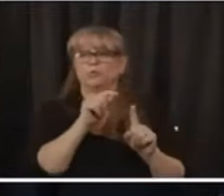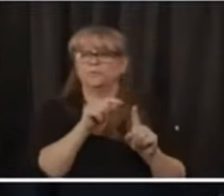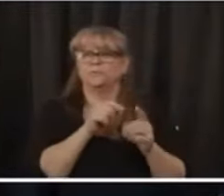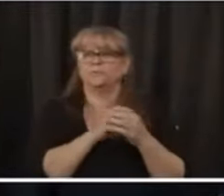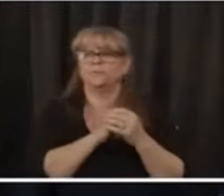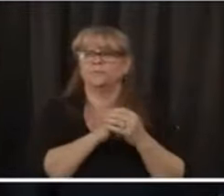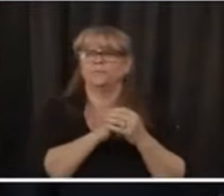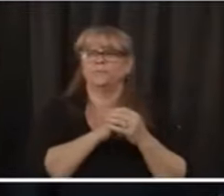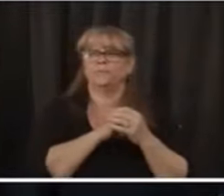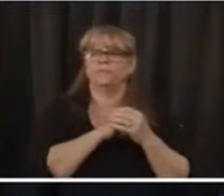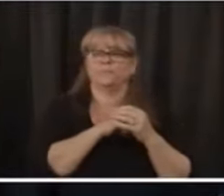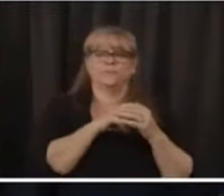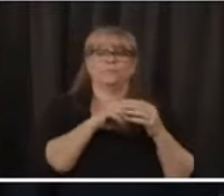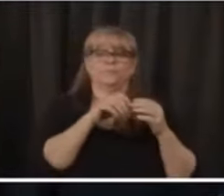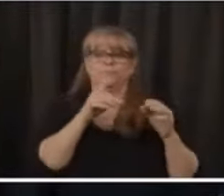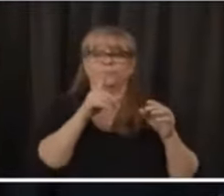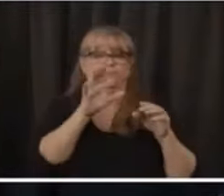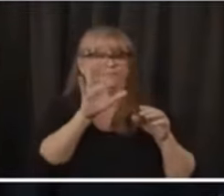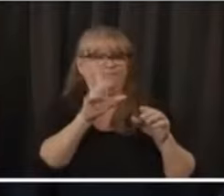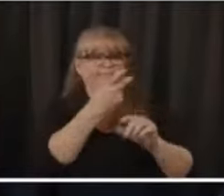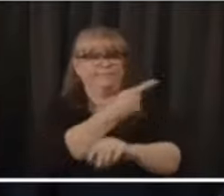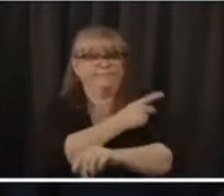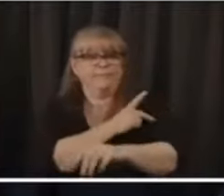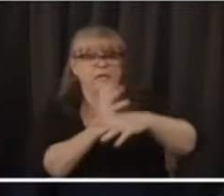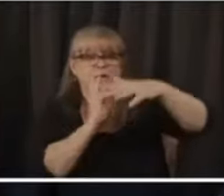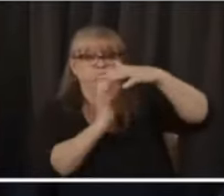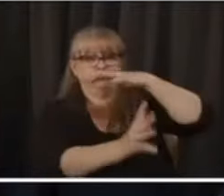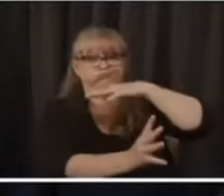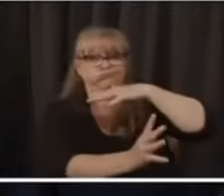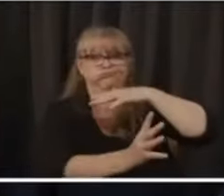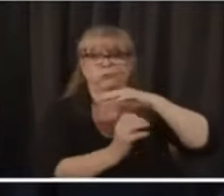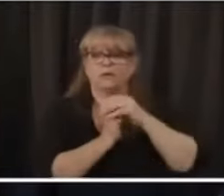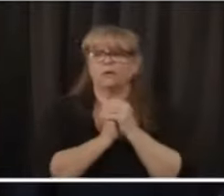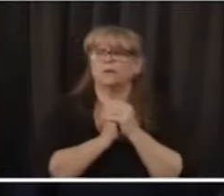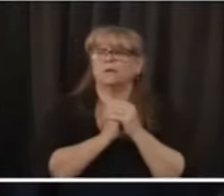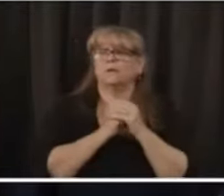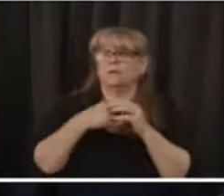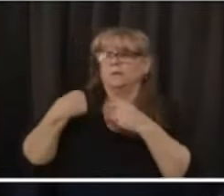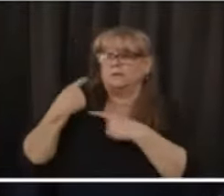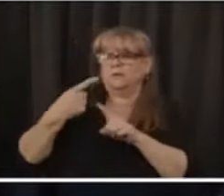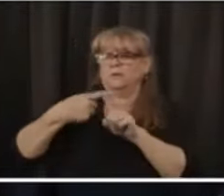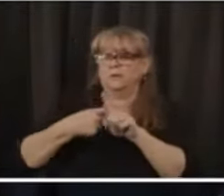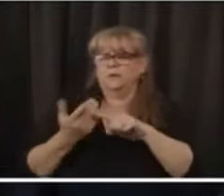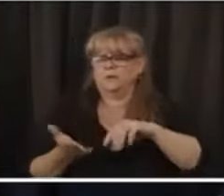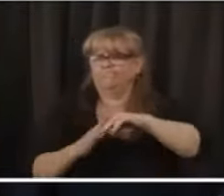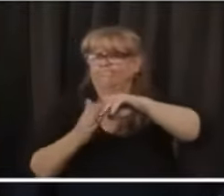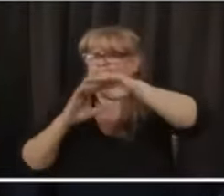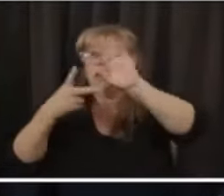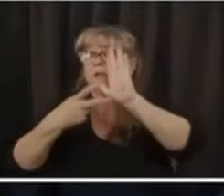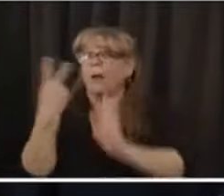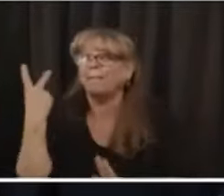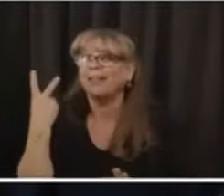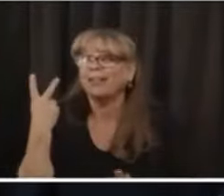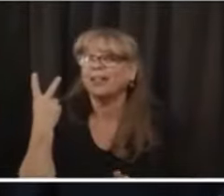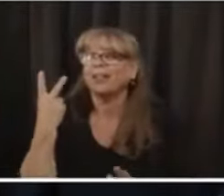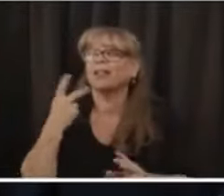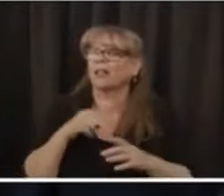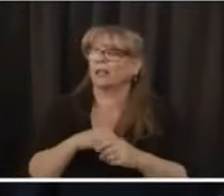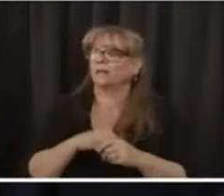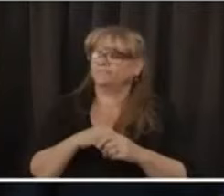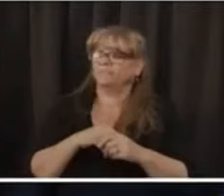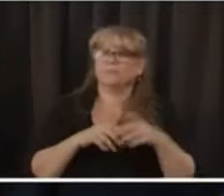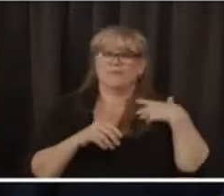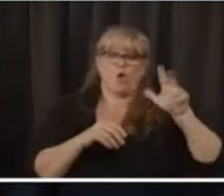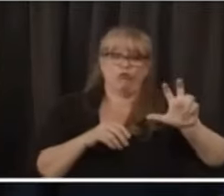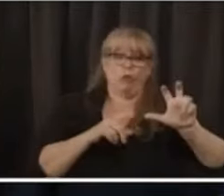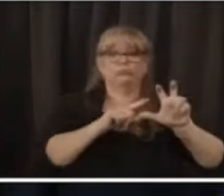in patient count. Just over the last month, we've seen almost a doubling in patient count in the state of Colorado. Are we doing any more analysis as to what might